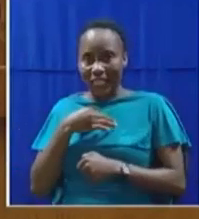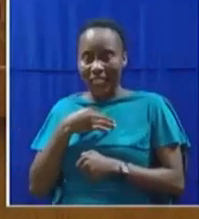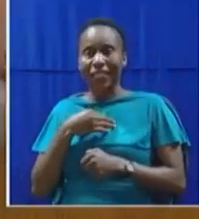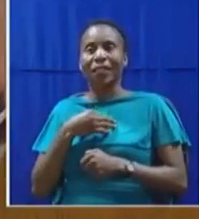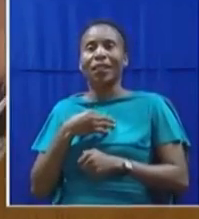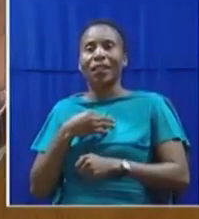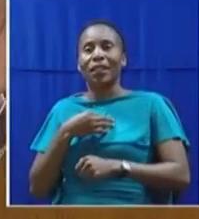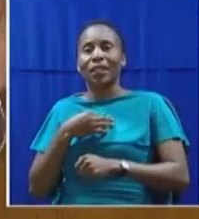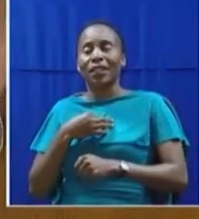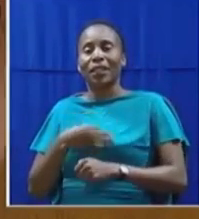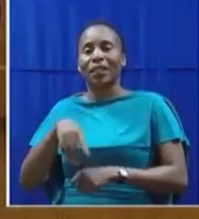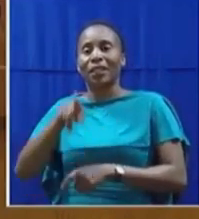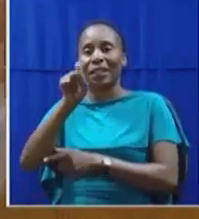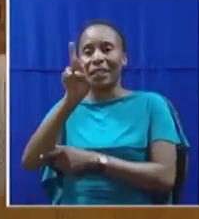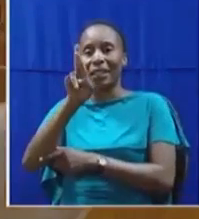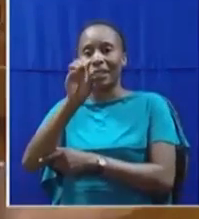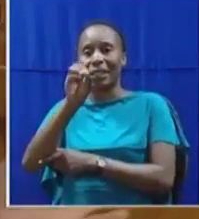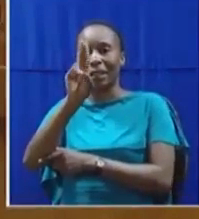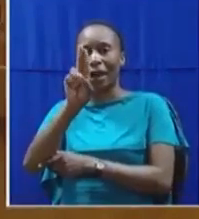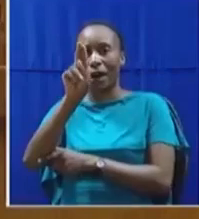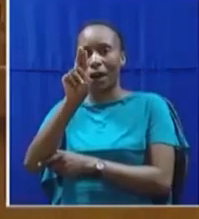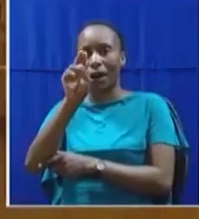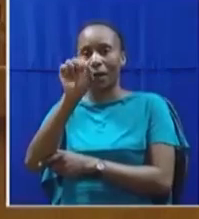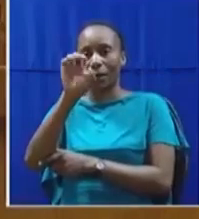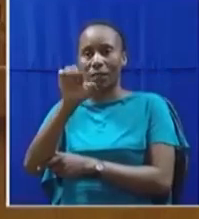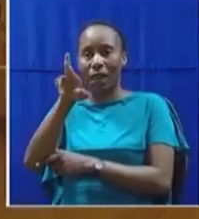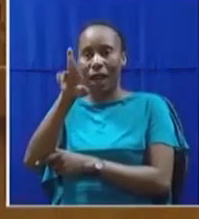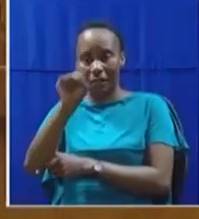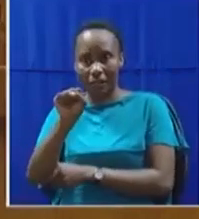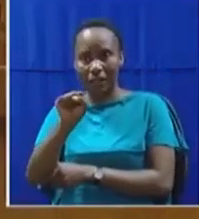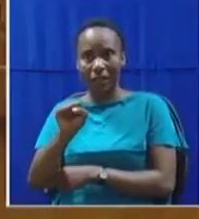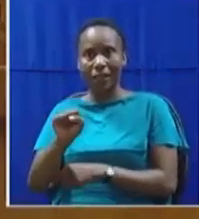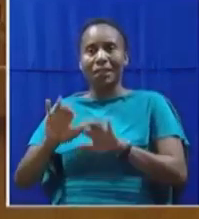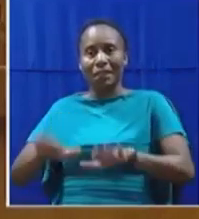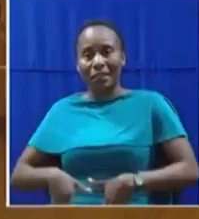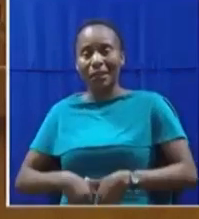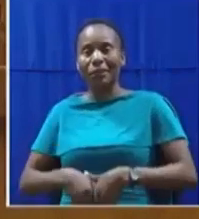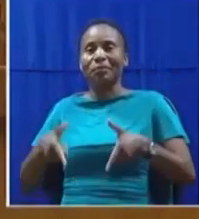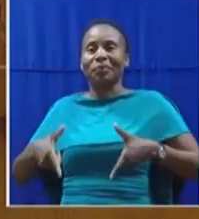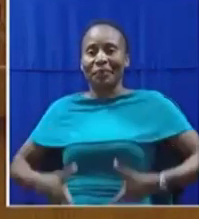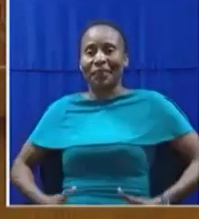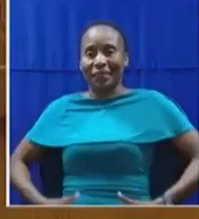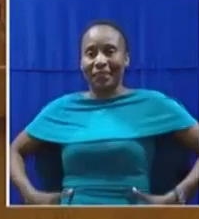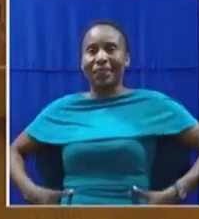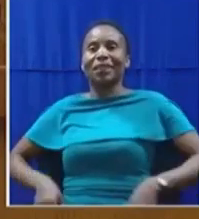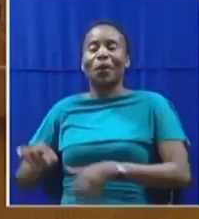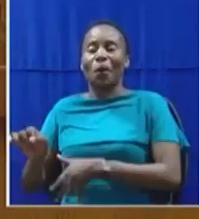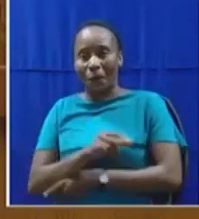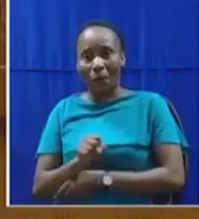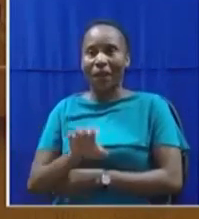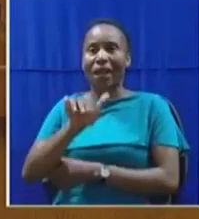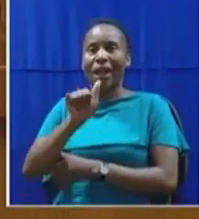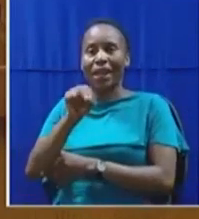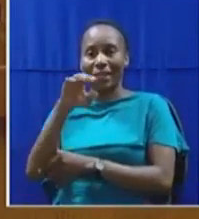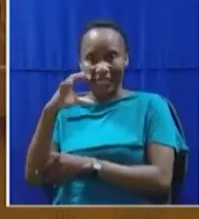sure, an underwear. It is everything. This is what the ANC is. An old